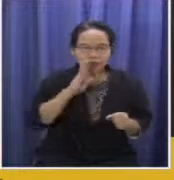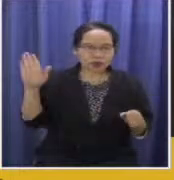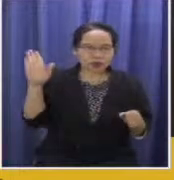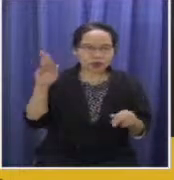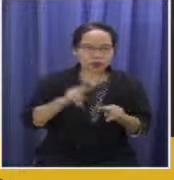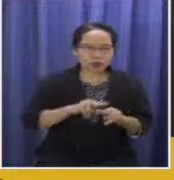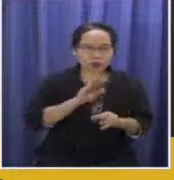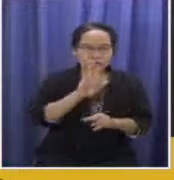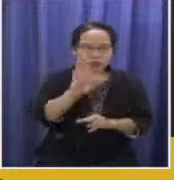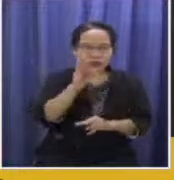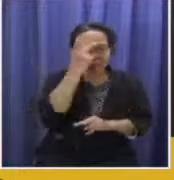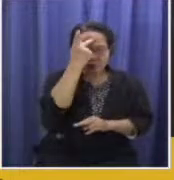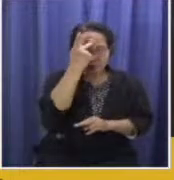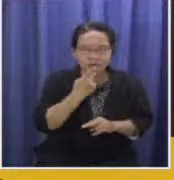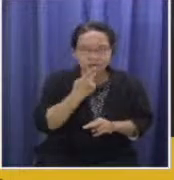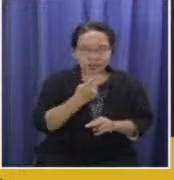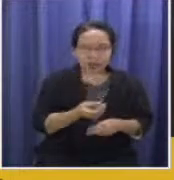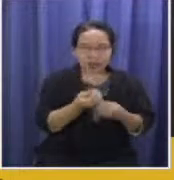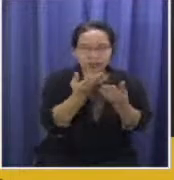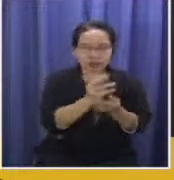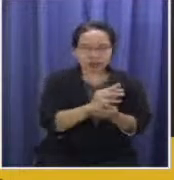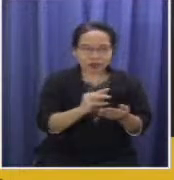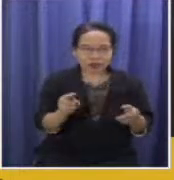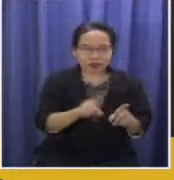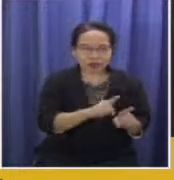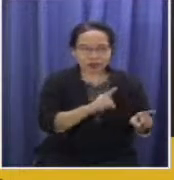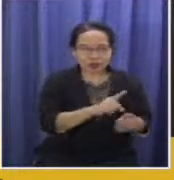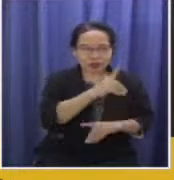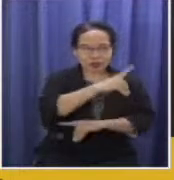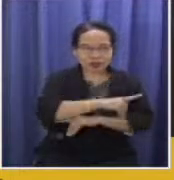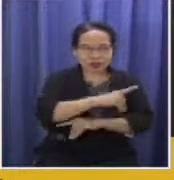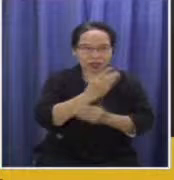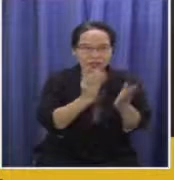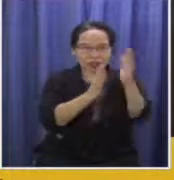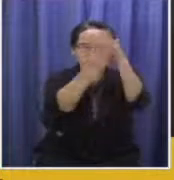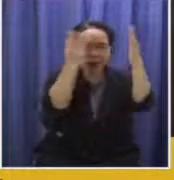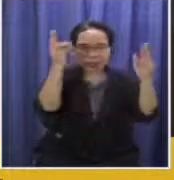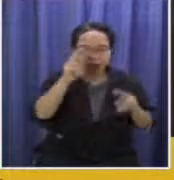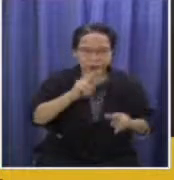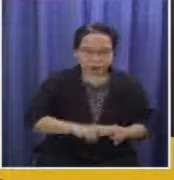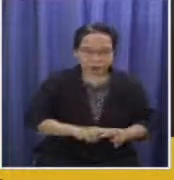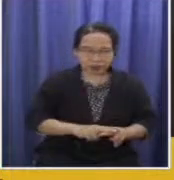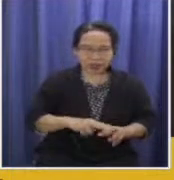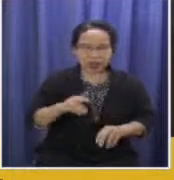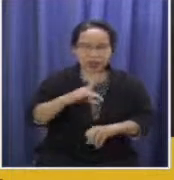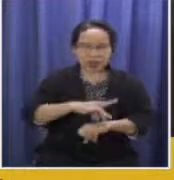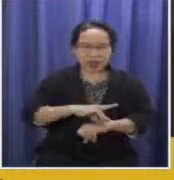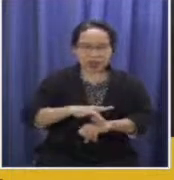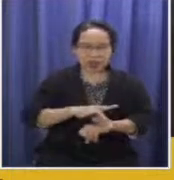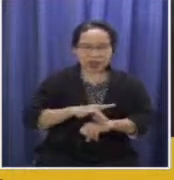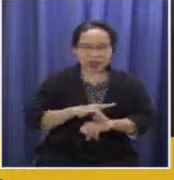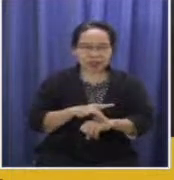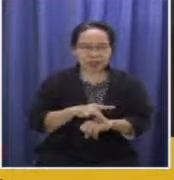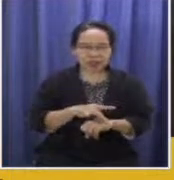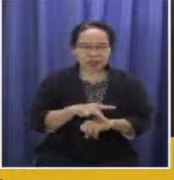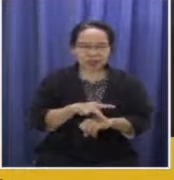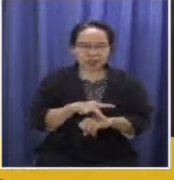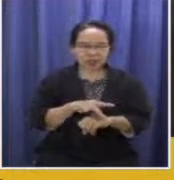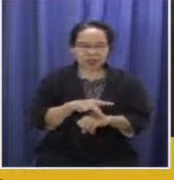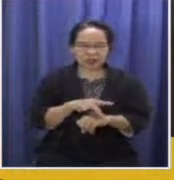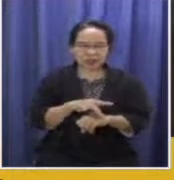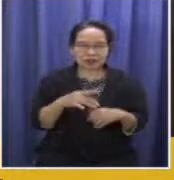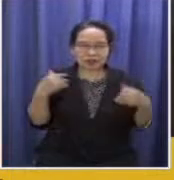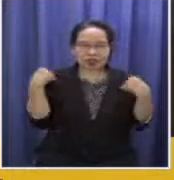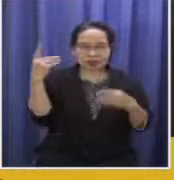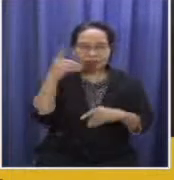swore unto your fathers to give them, as the days of heaven upon the earth. There